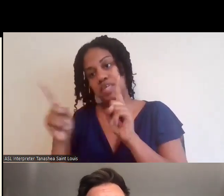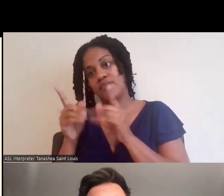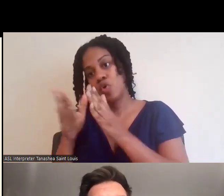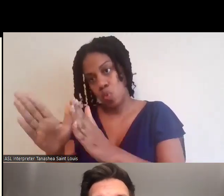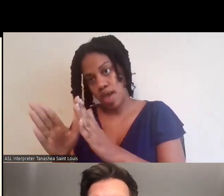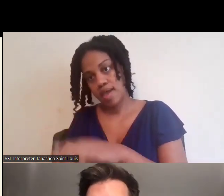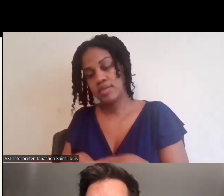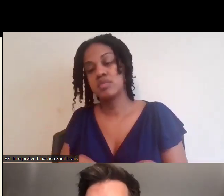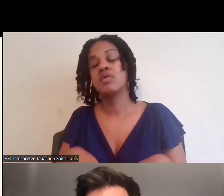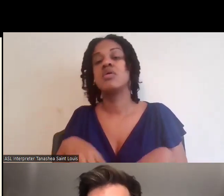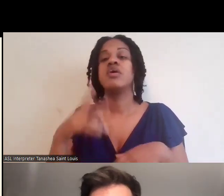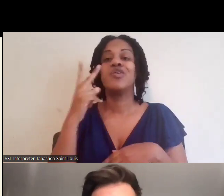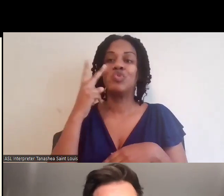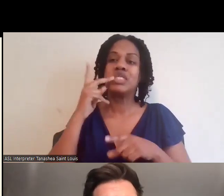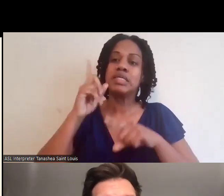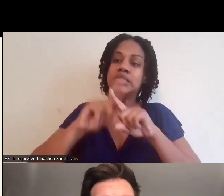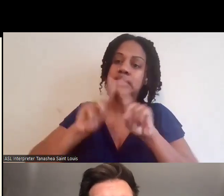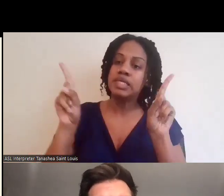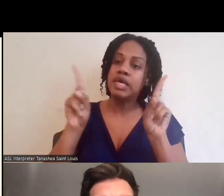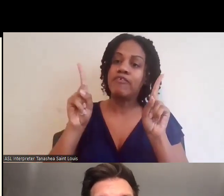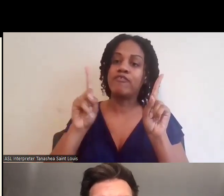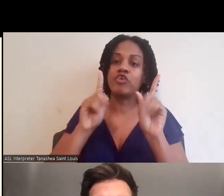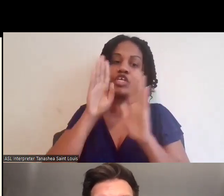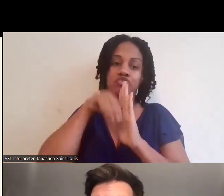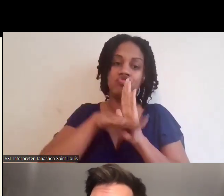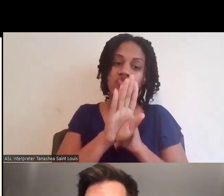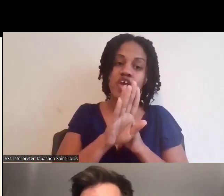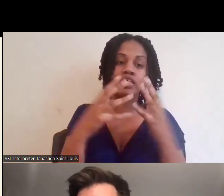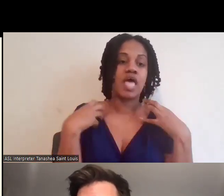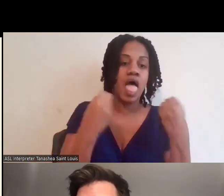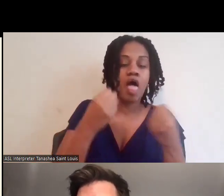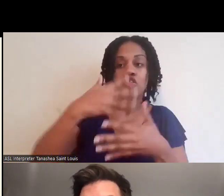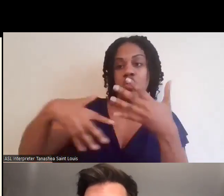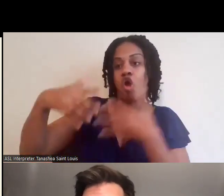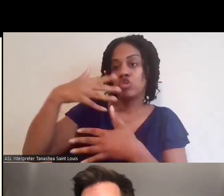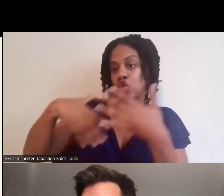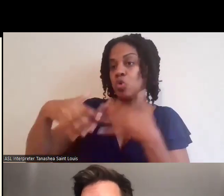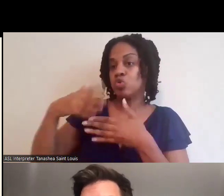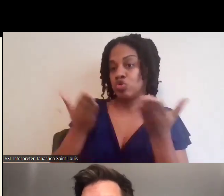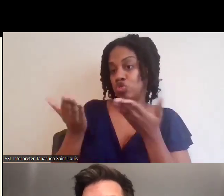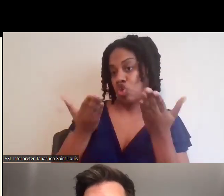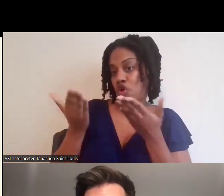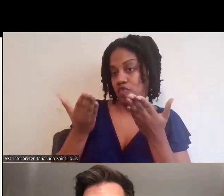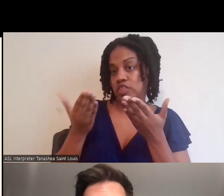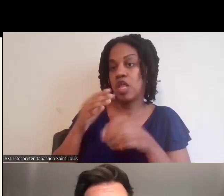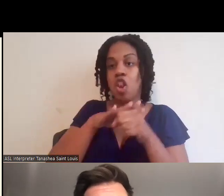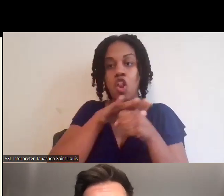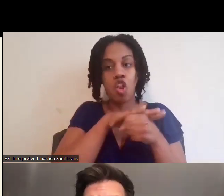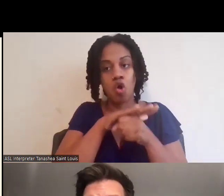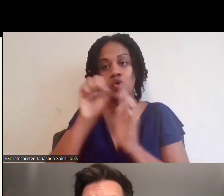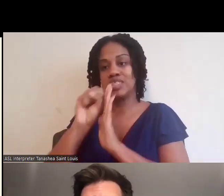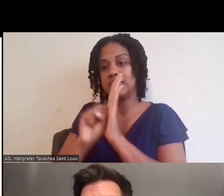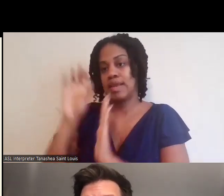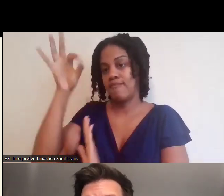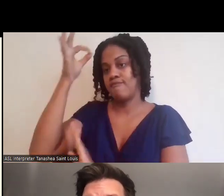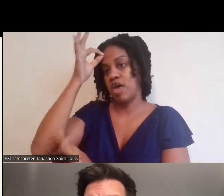technologies. We're seeing different trends around health versus social services spending at the local, the state and federal levels